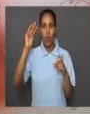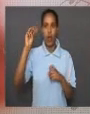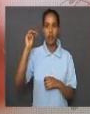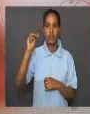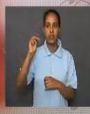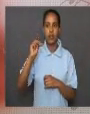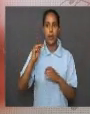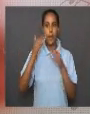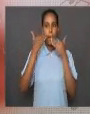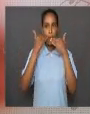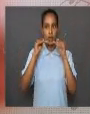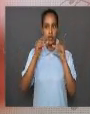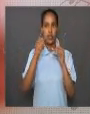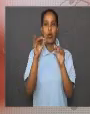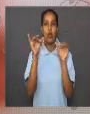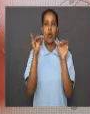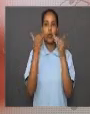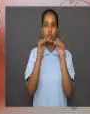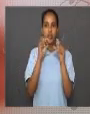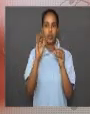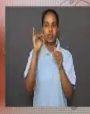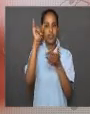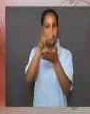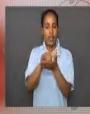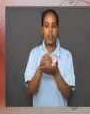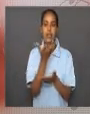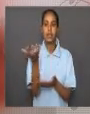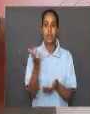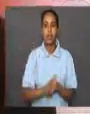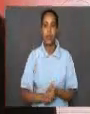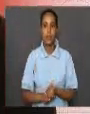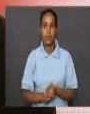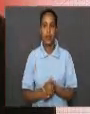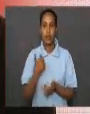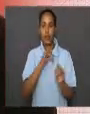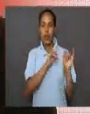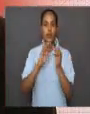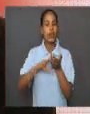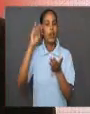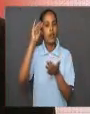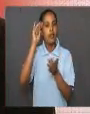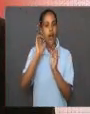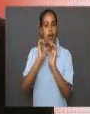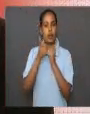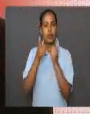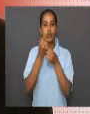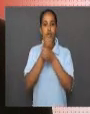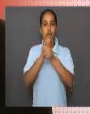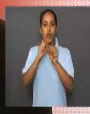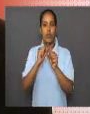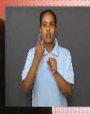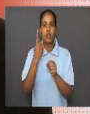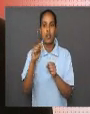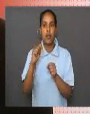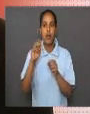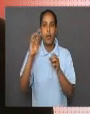molarity measures the concentration of that substance. We also learned how to